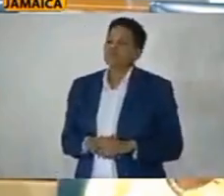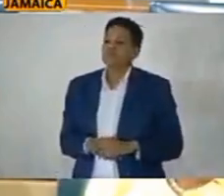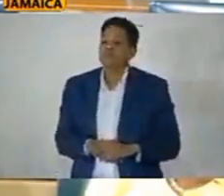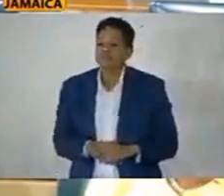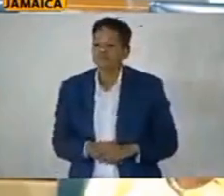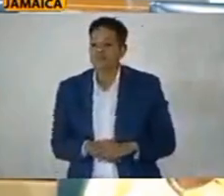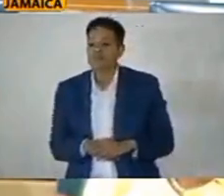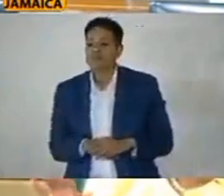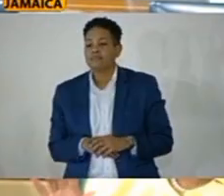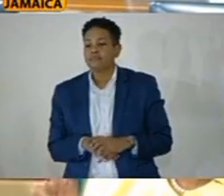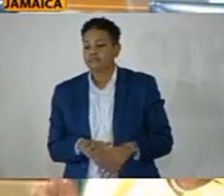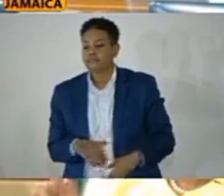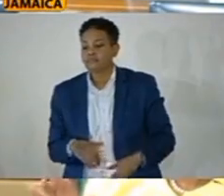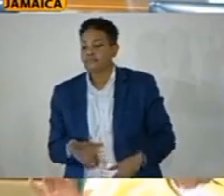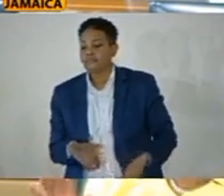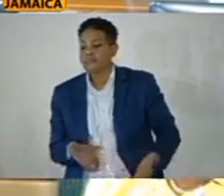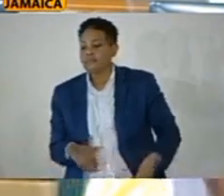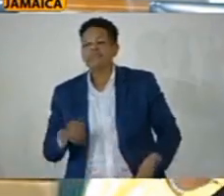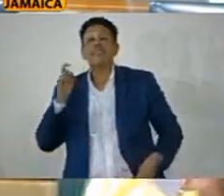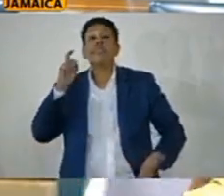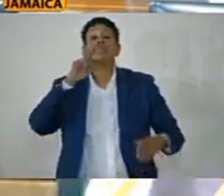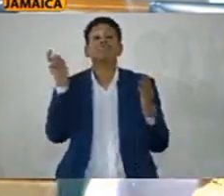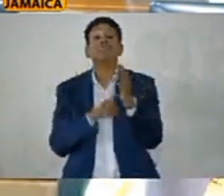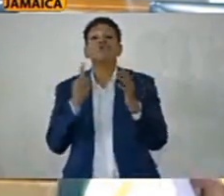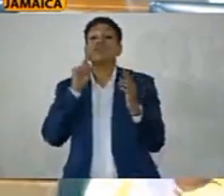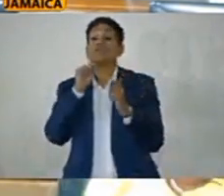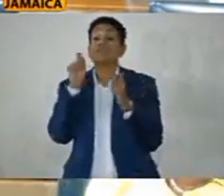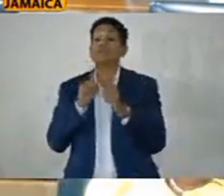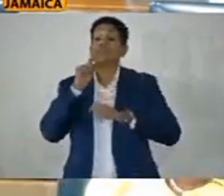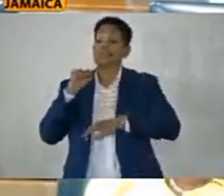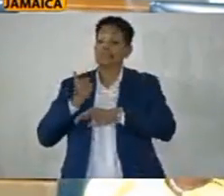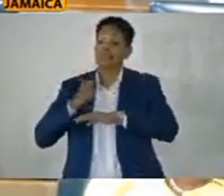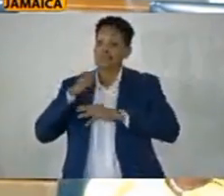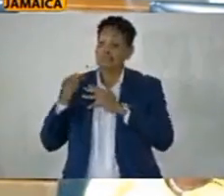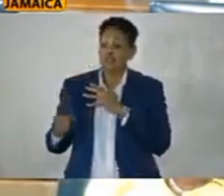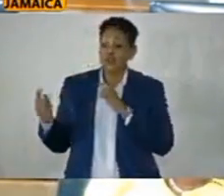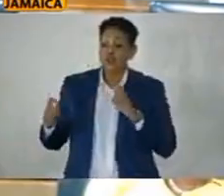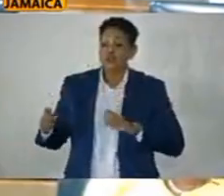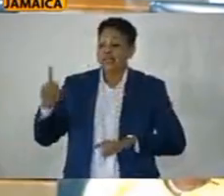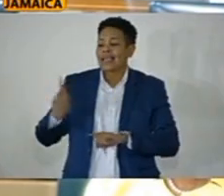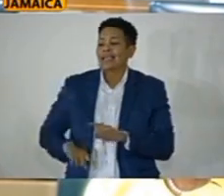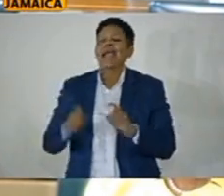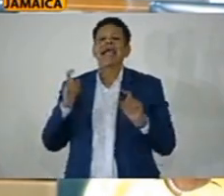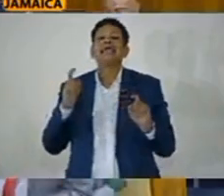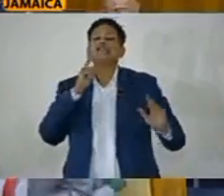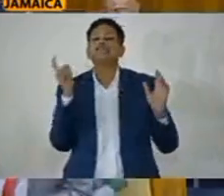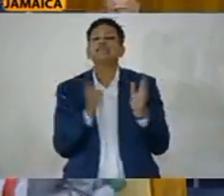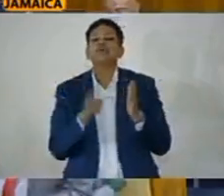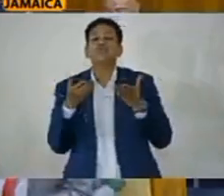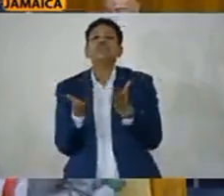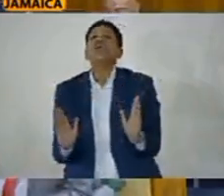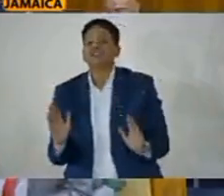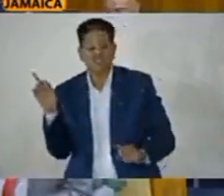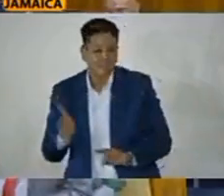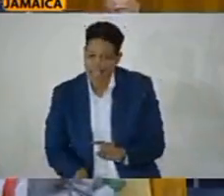You're giving notice of a specific set of questions. You can't give notice in general.